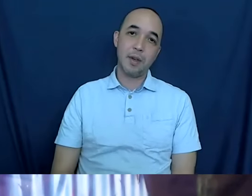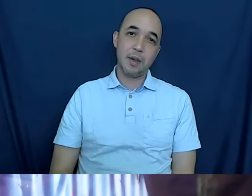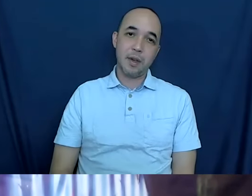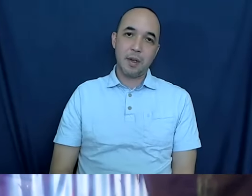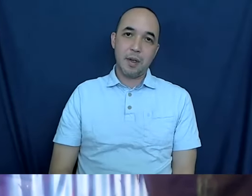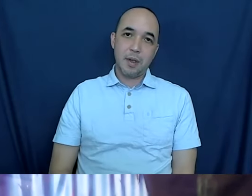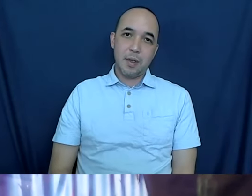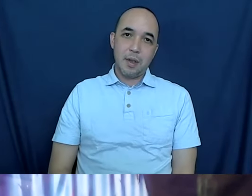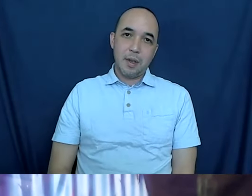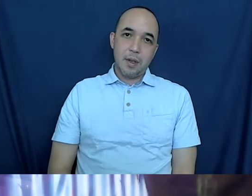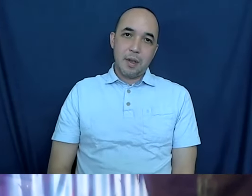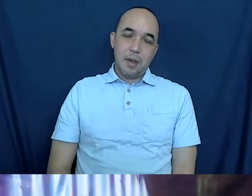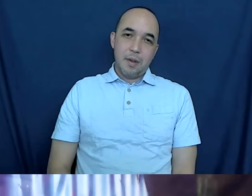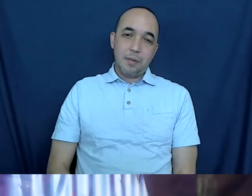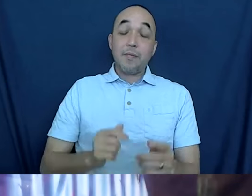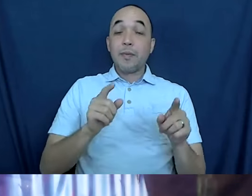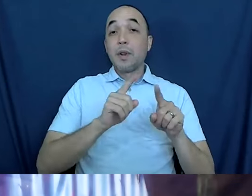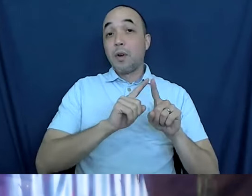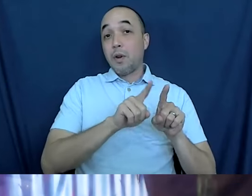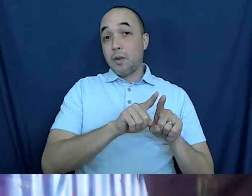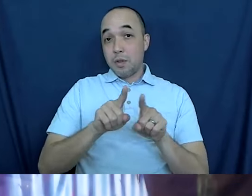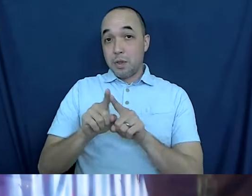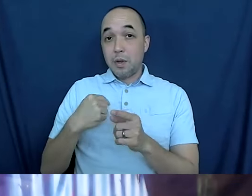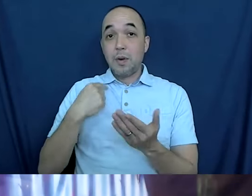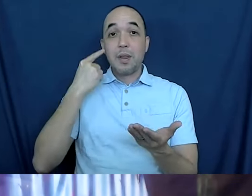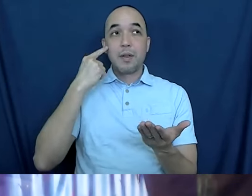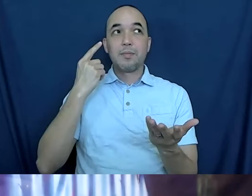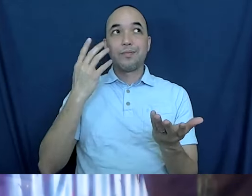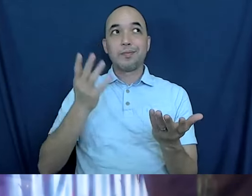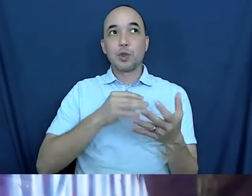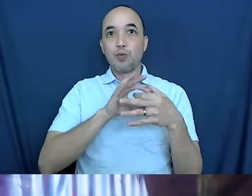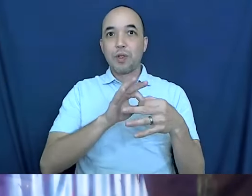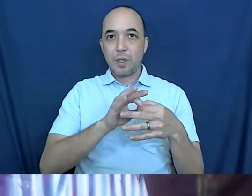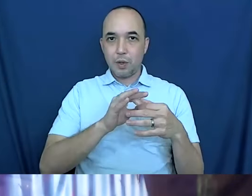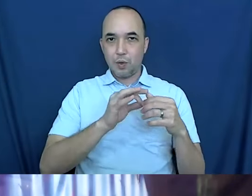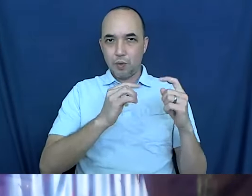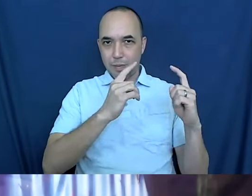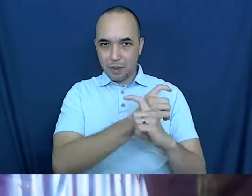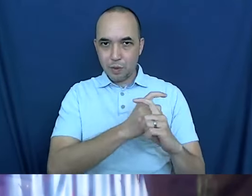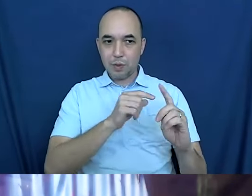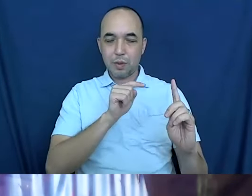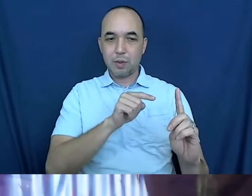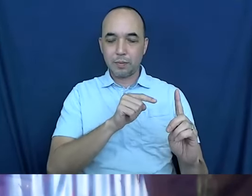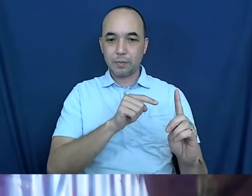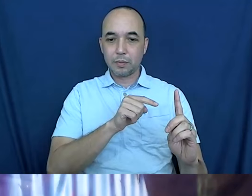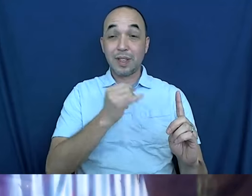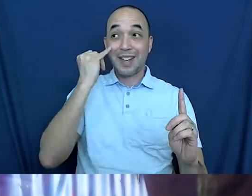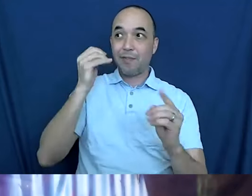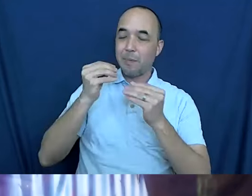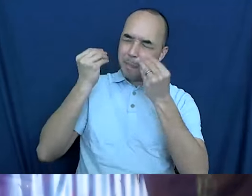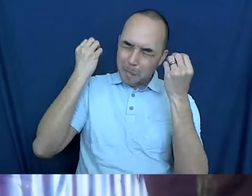But also I think with puzzles, particularly when you're putting out puzzles that are being done by a lot of people,